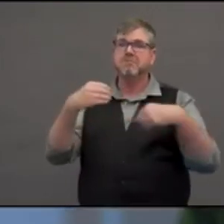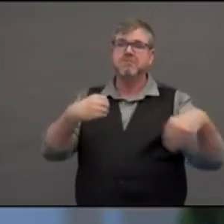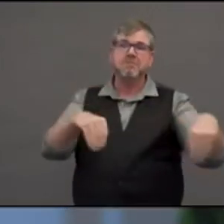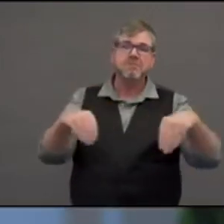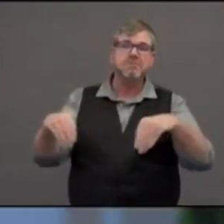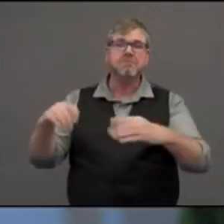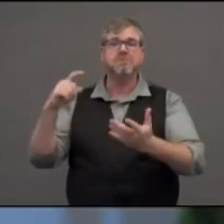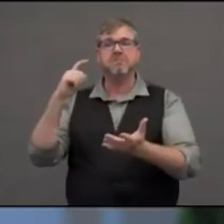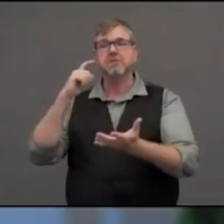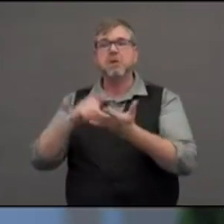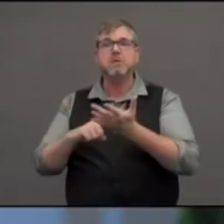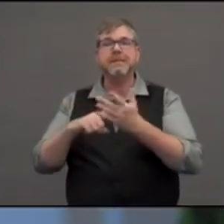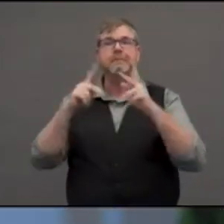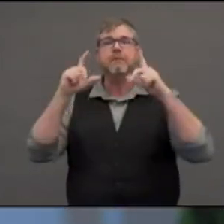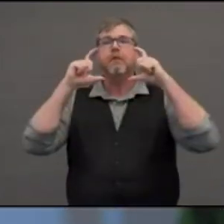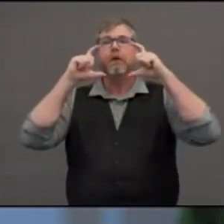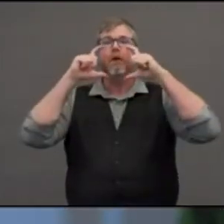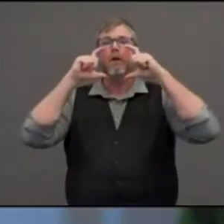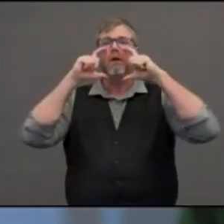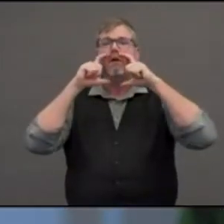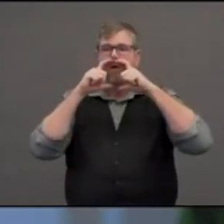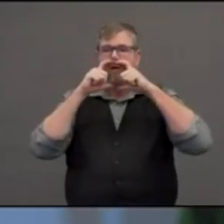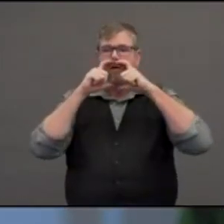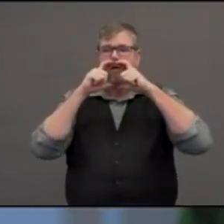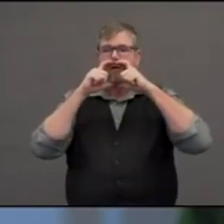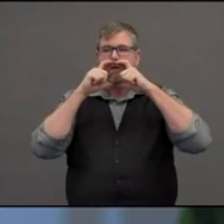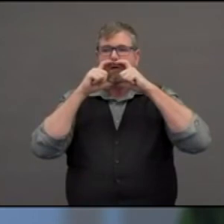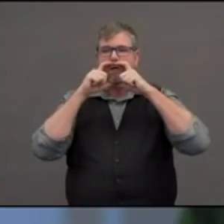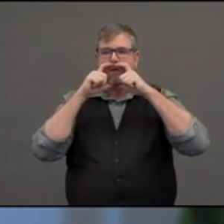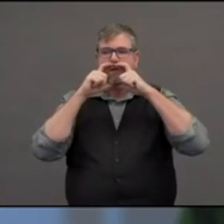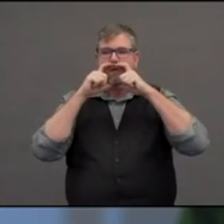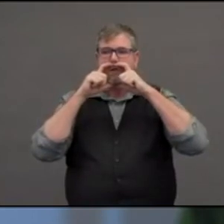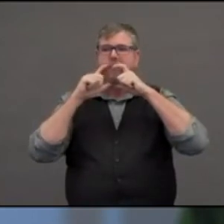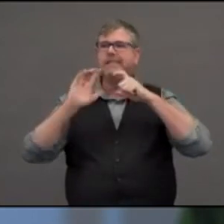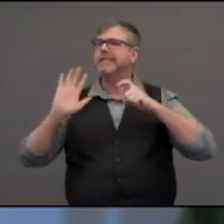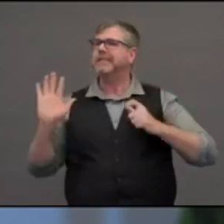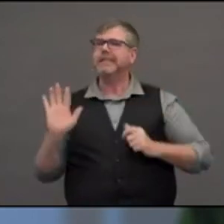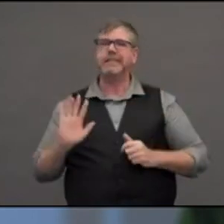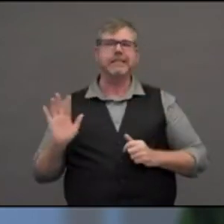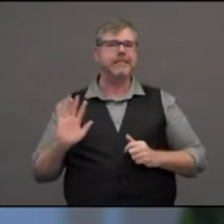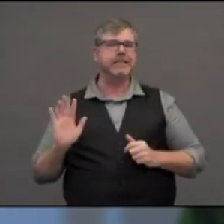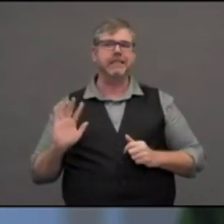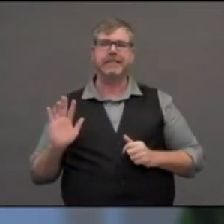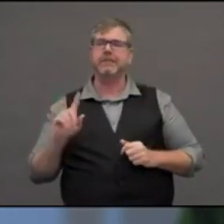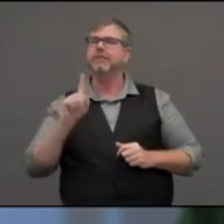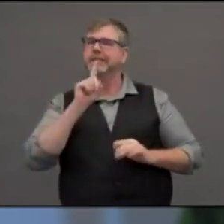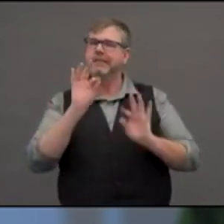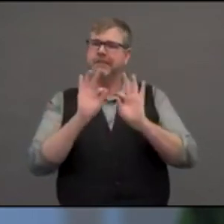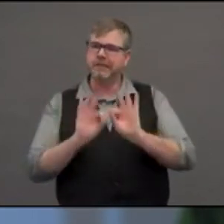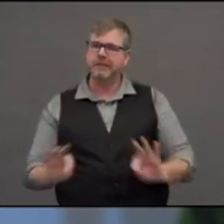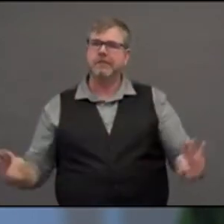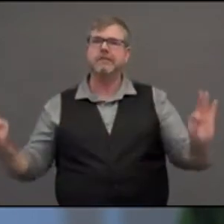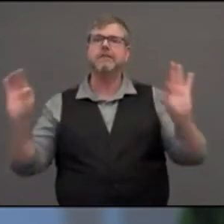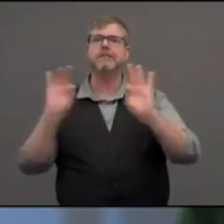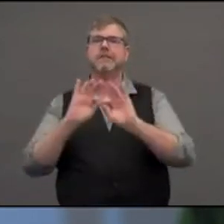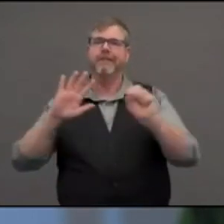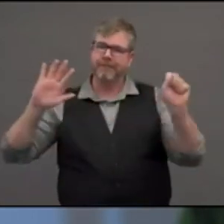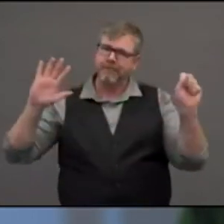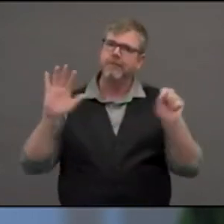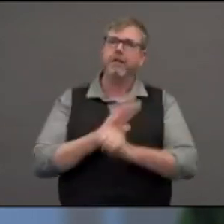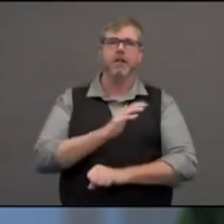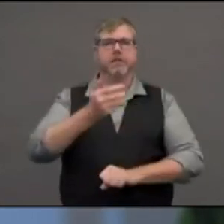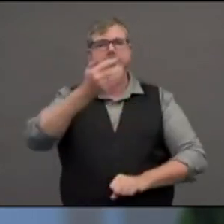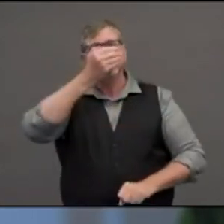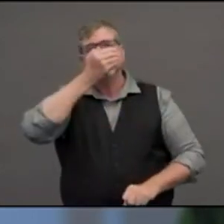I'm kind of walking around with that. Just remember that it's really important that it totally covers your nose, like you said, and your